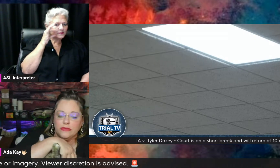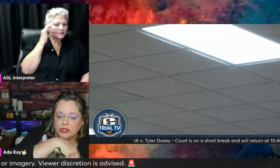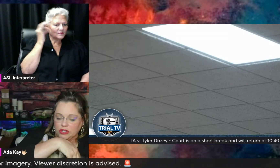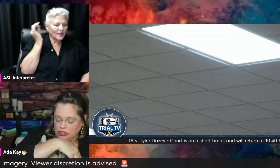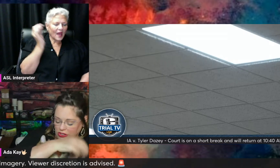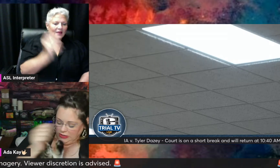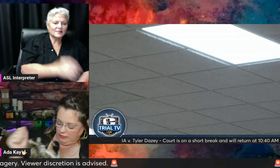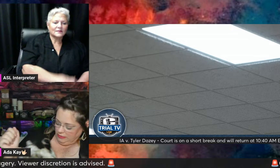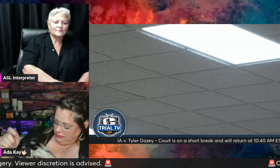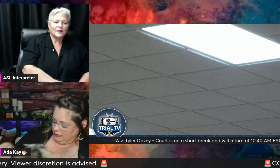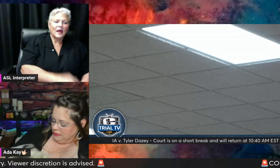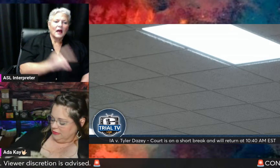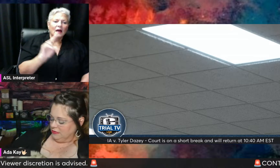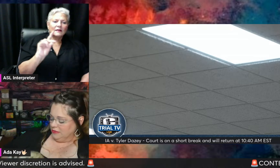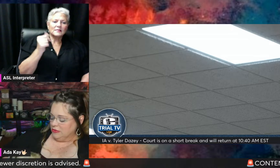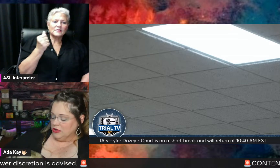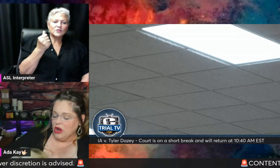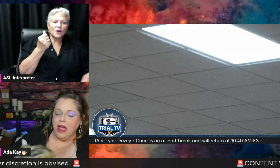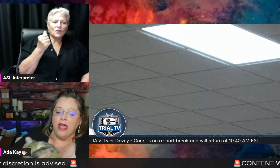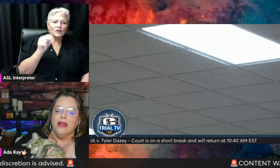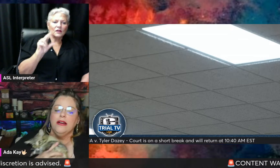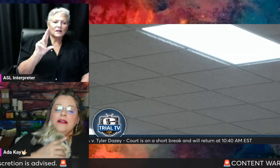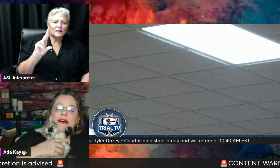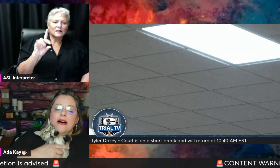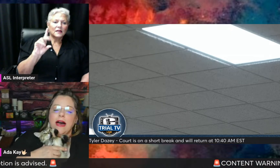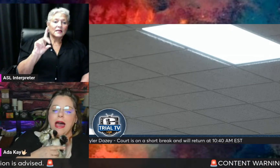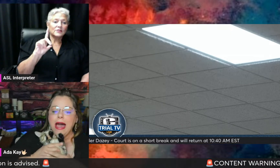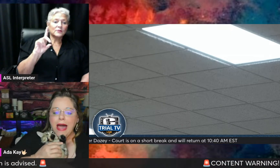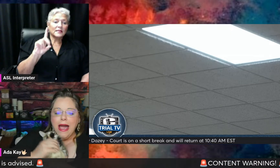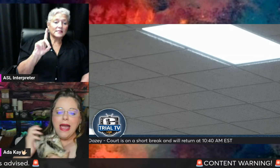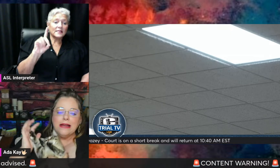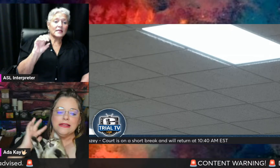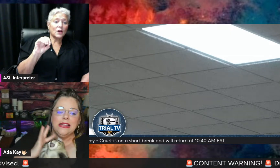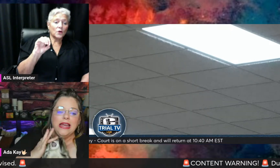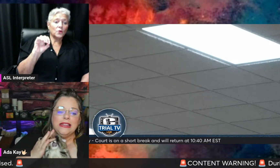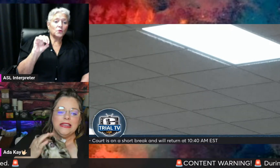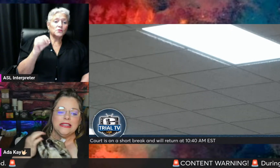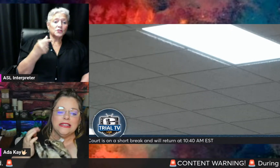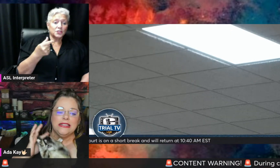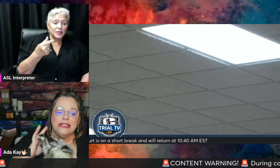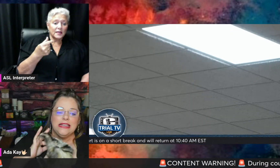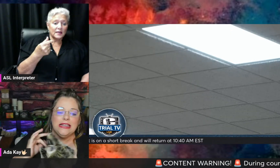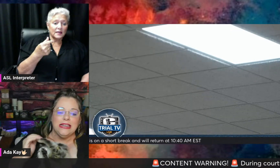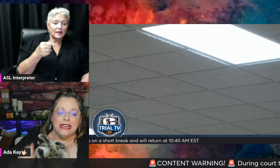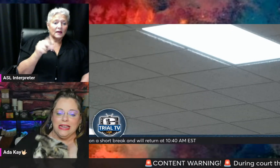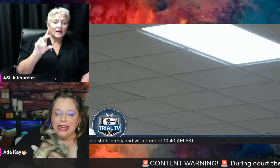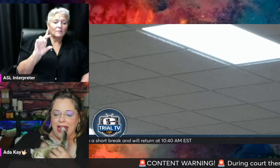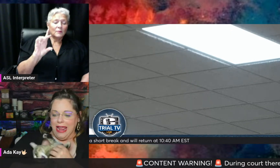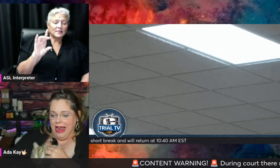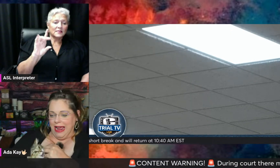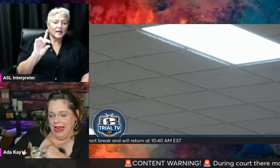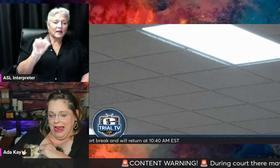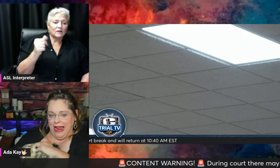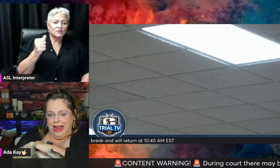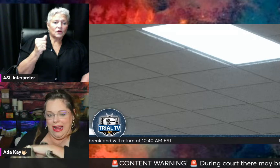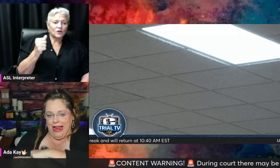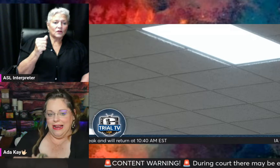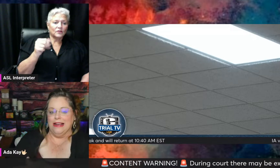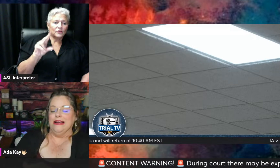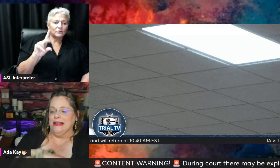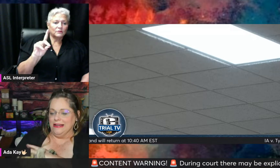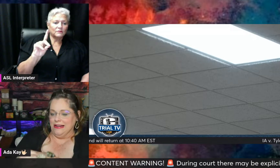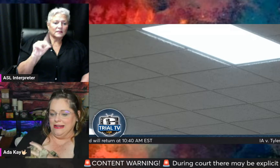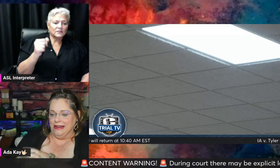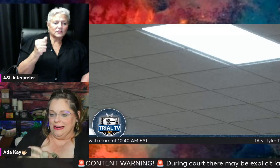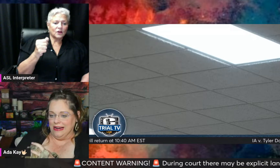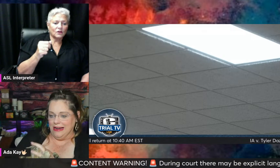whiskers. And this is dog. It's really D. See, like this. But it's like dog. You